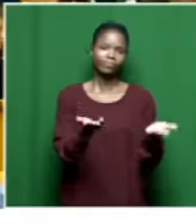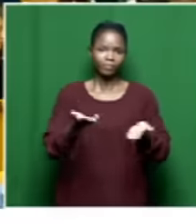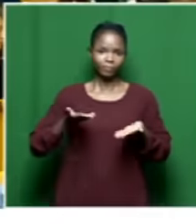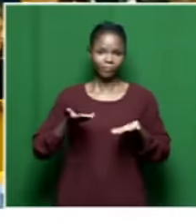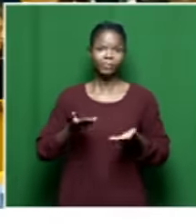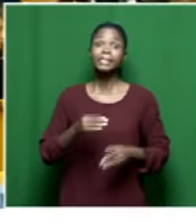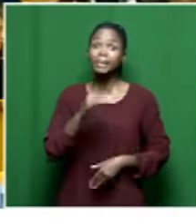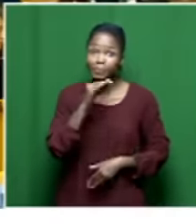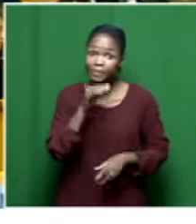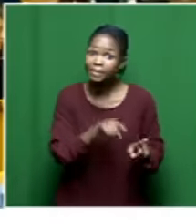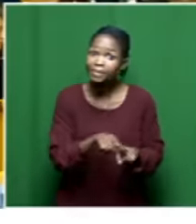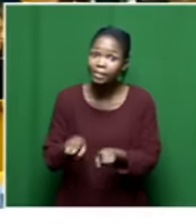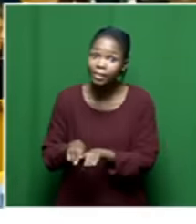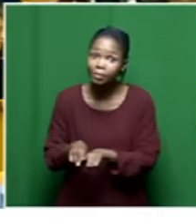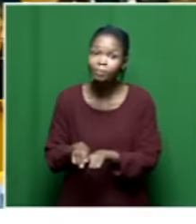And therefore,